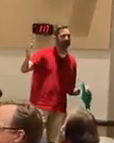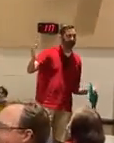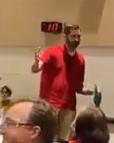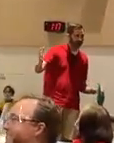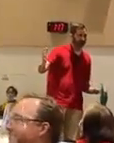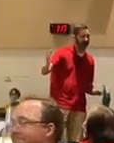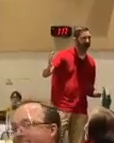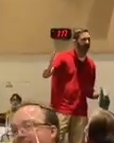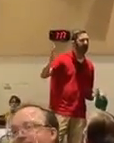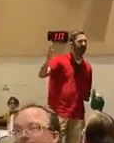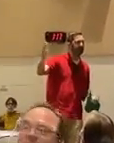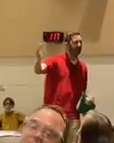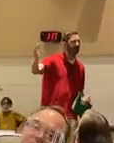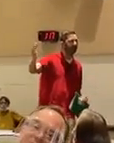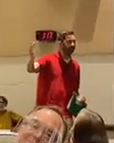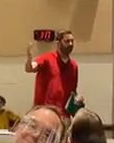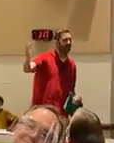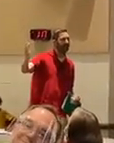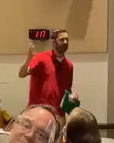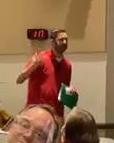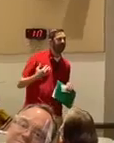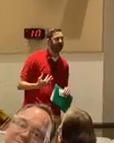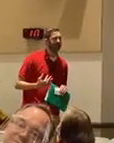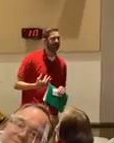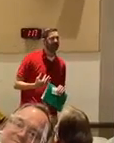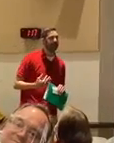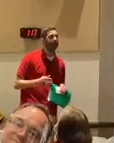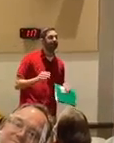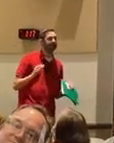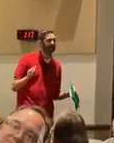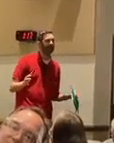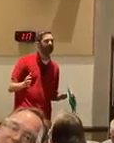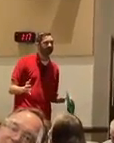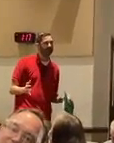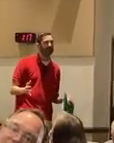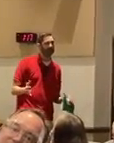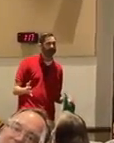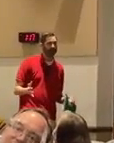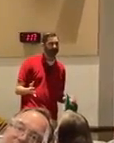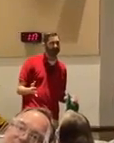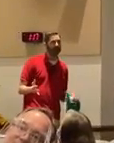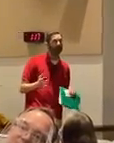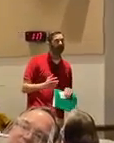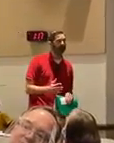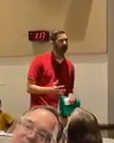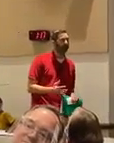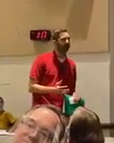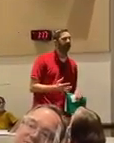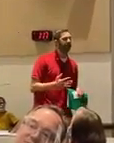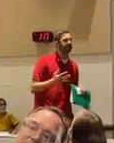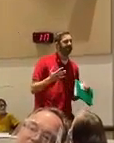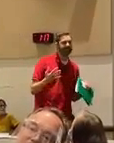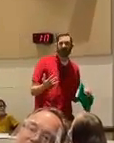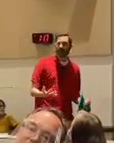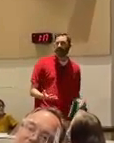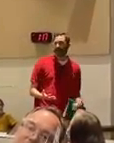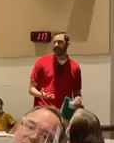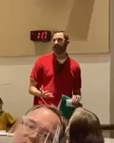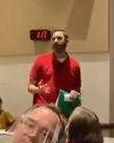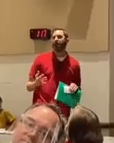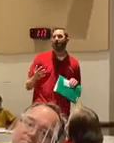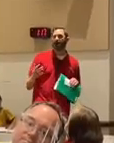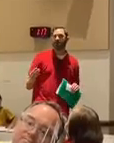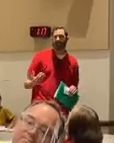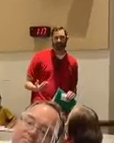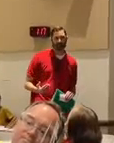Unfortunately, at the moment, they hold the power when it comes to our children's schools in public schools in Orange County, and we're here to talk to